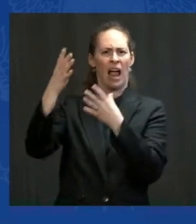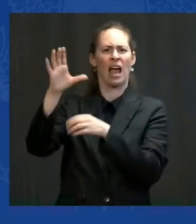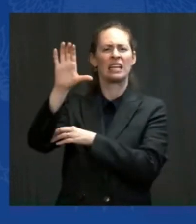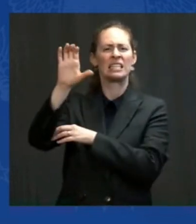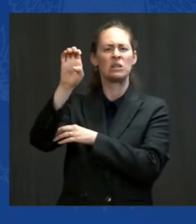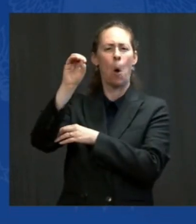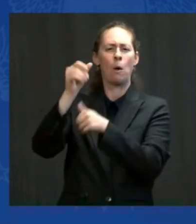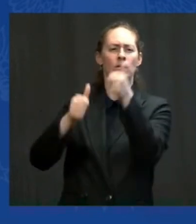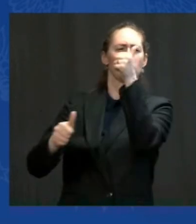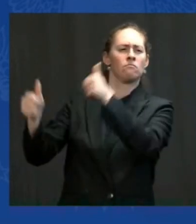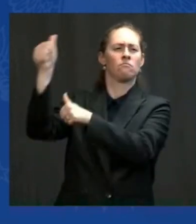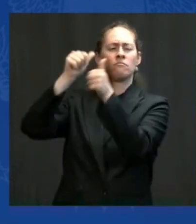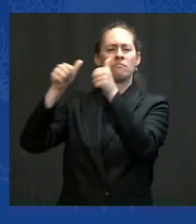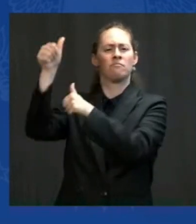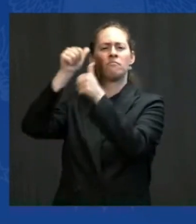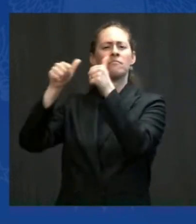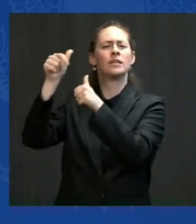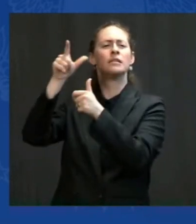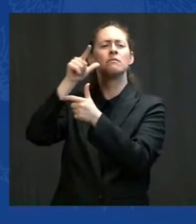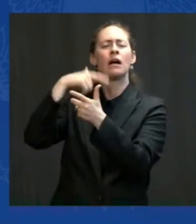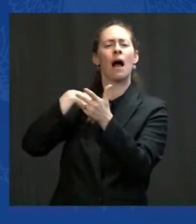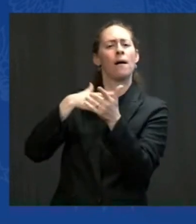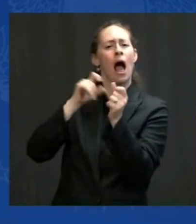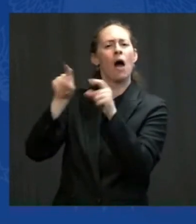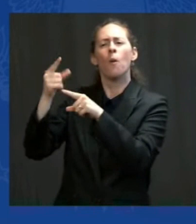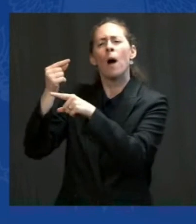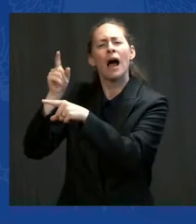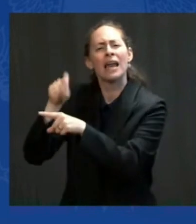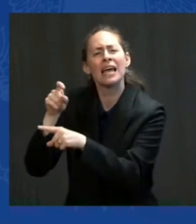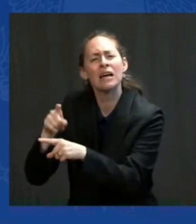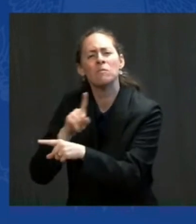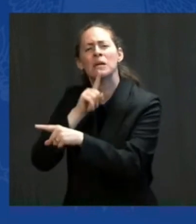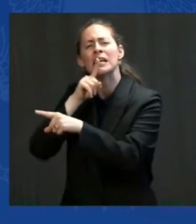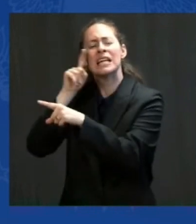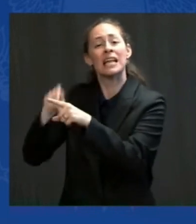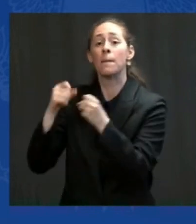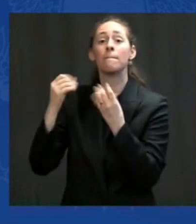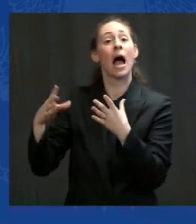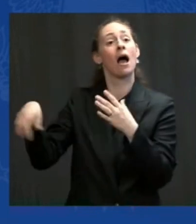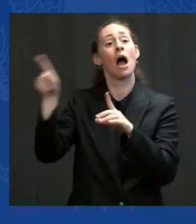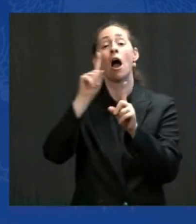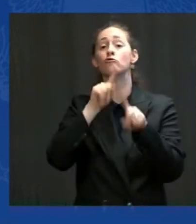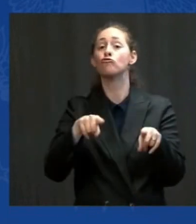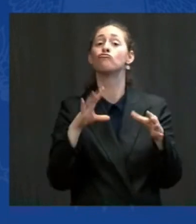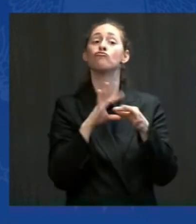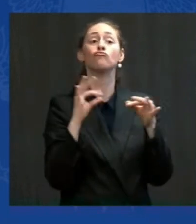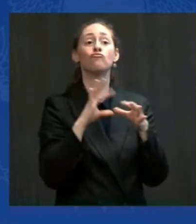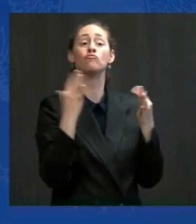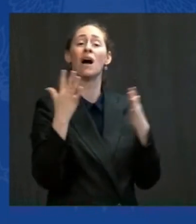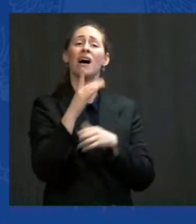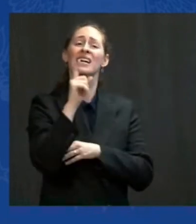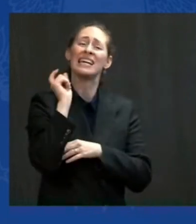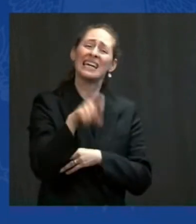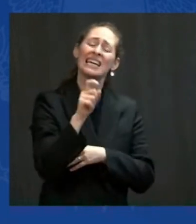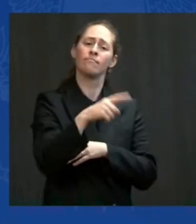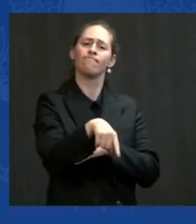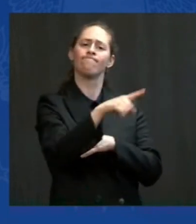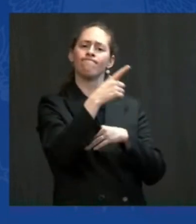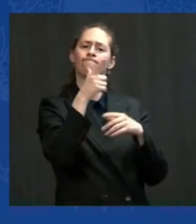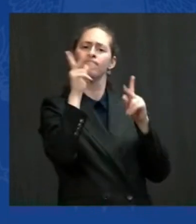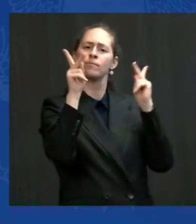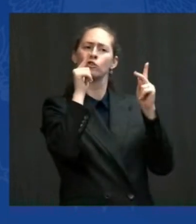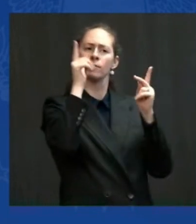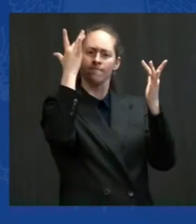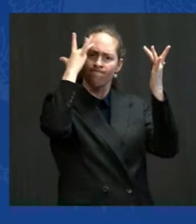said, almost to a person? I need a better educated workforce. They're not prepared to pay for it. Imagine